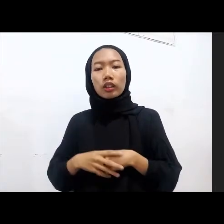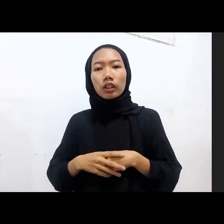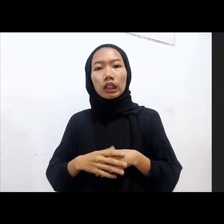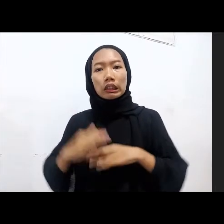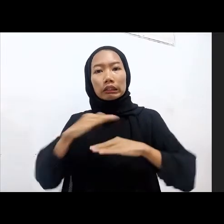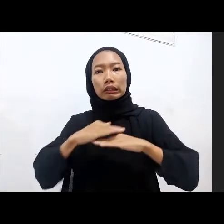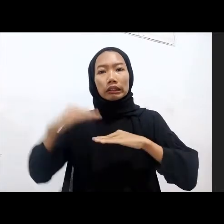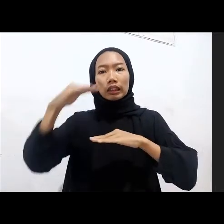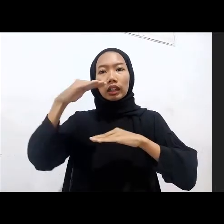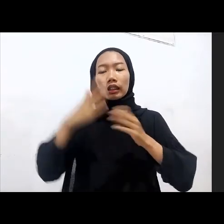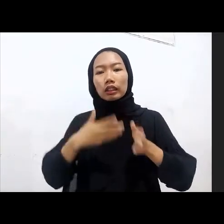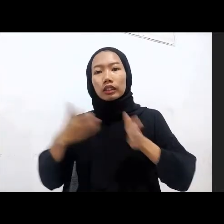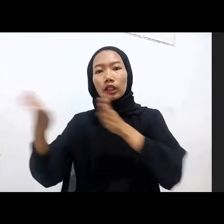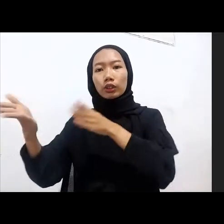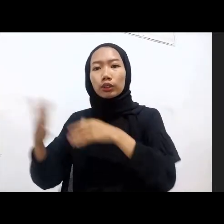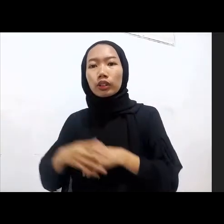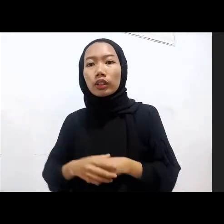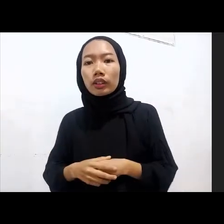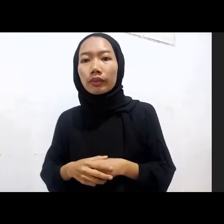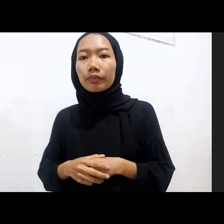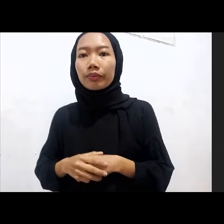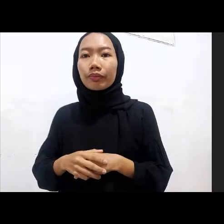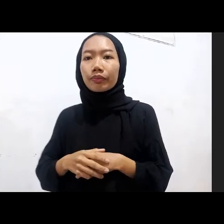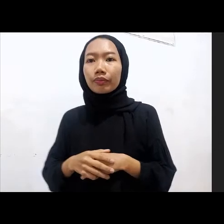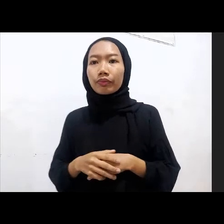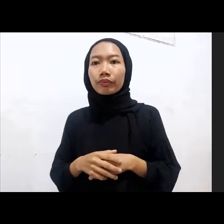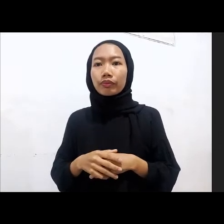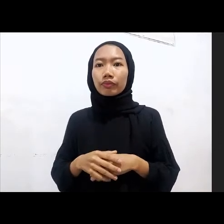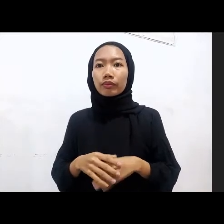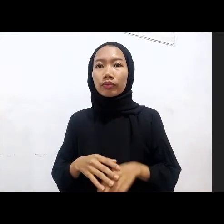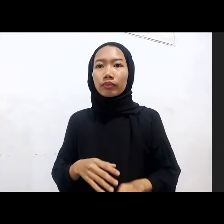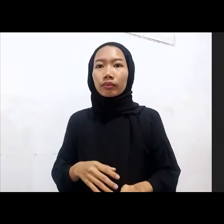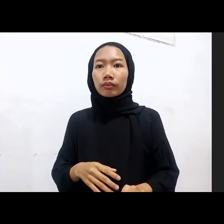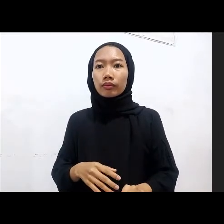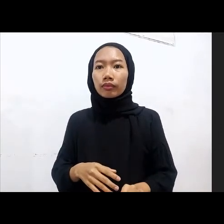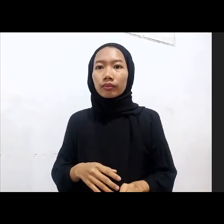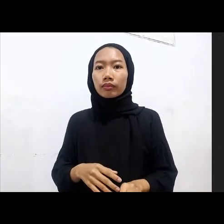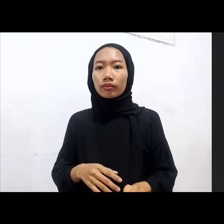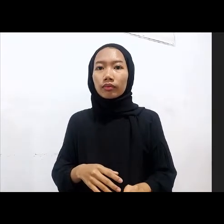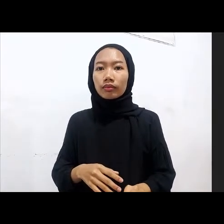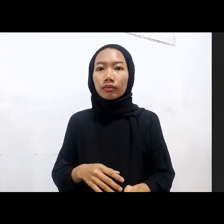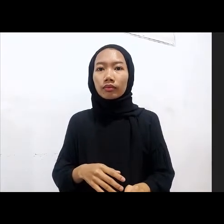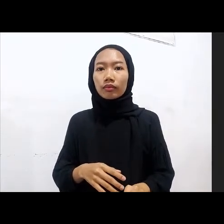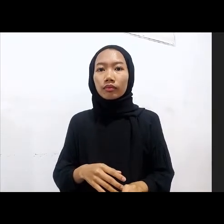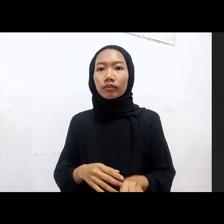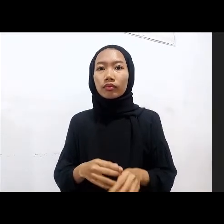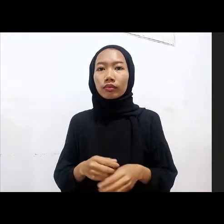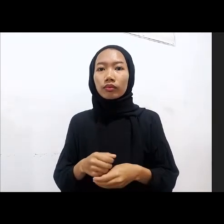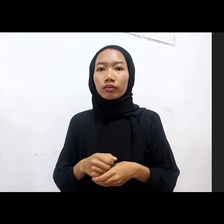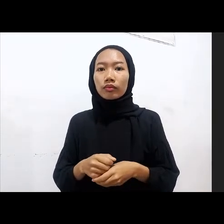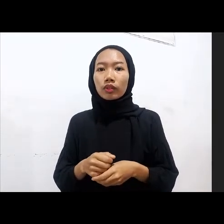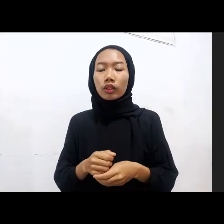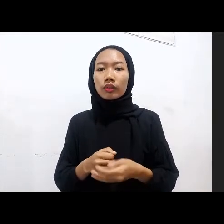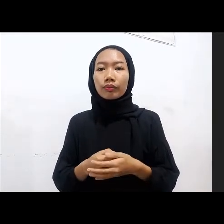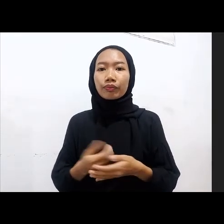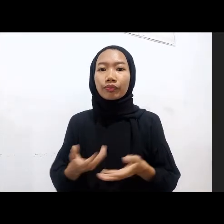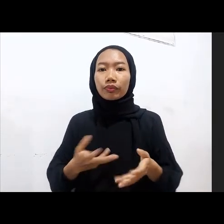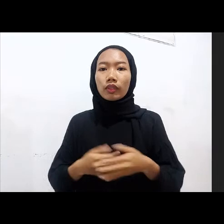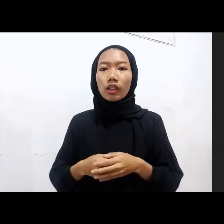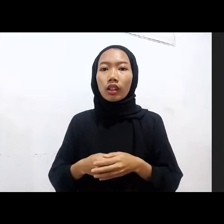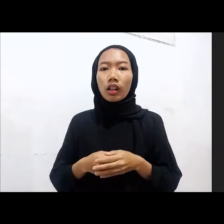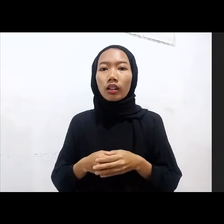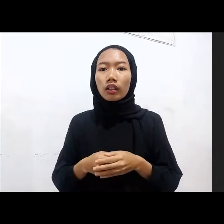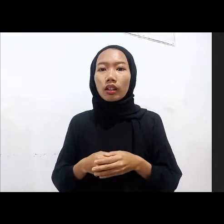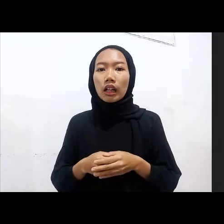not need access to anything extra, but we need to make sure that we get access to education, to health, to